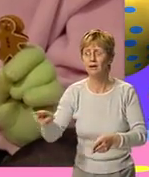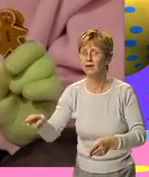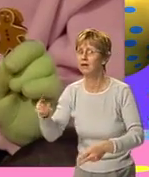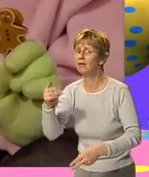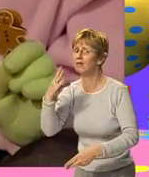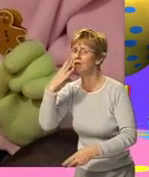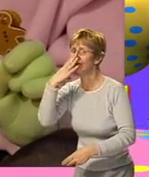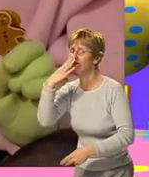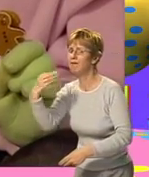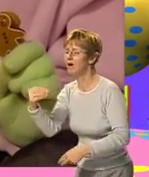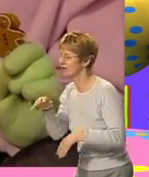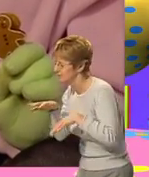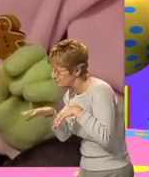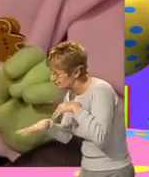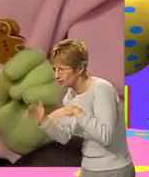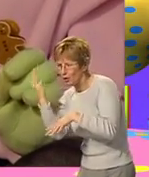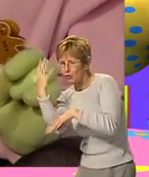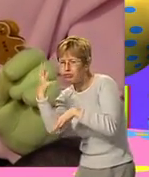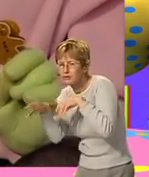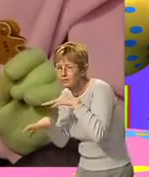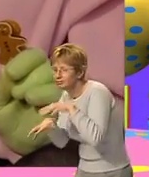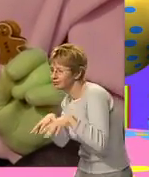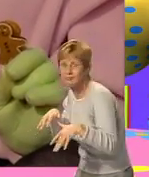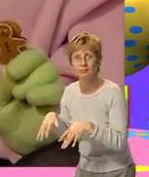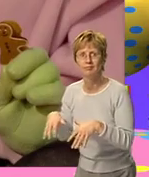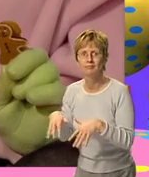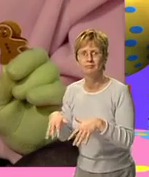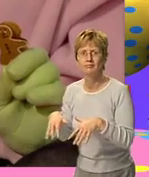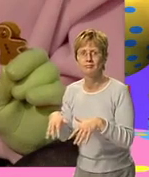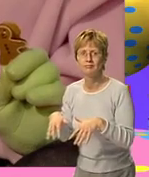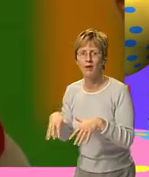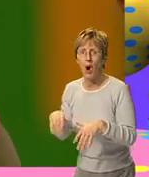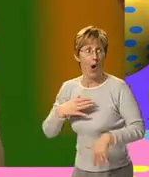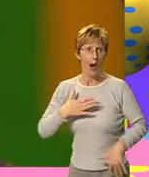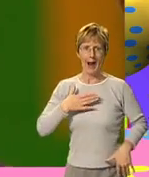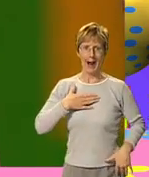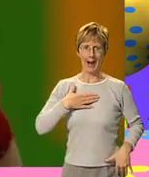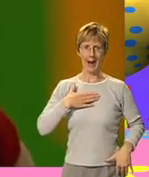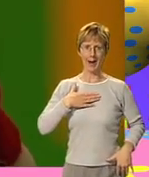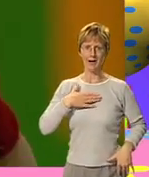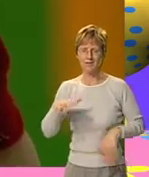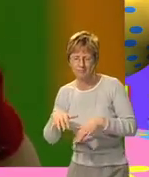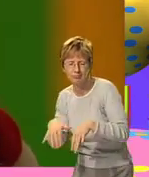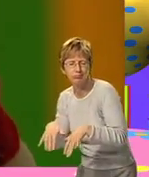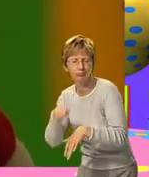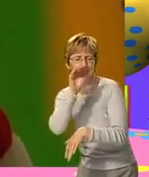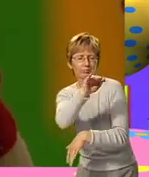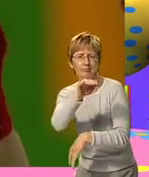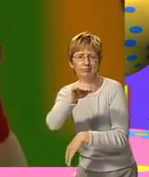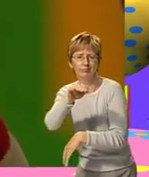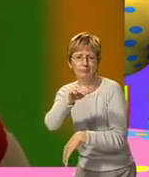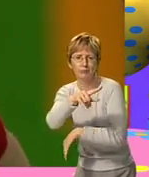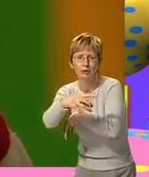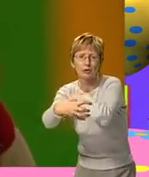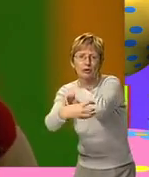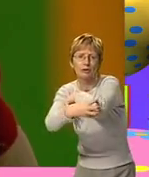red fox peeked out from behind a blackberry bush. Oh, hello, blackberries. Hop onto my back, gingerbread